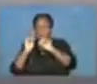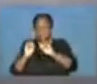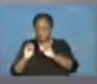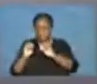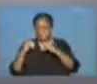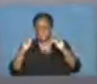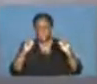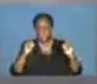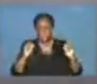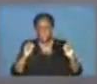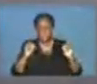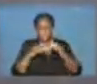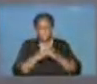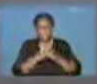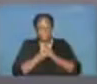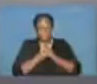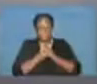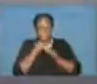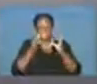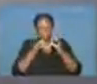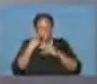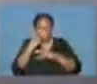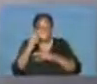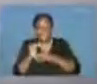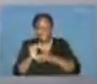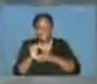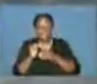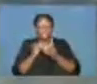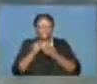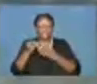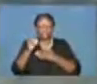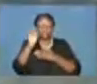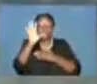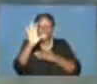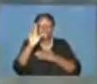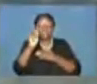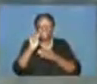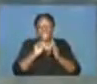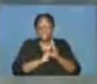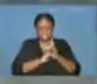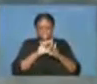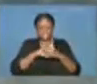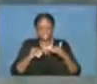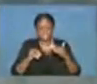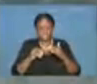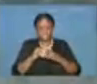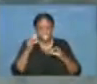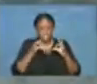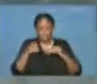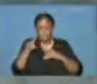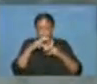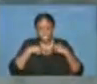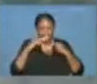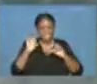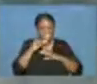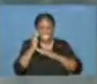community. The family offering a $5,000 reward for his capture. And if you have any information that can assist the